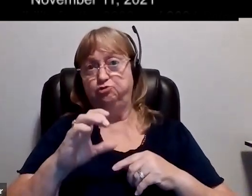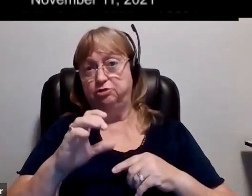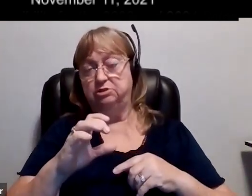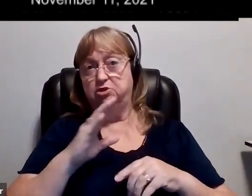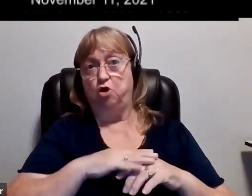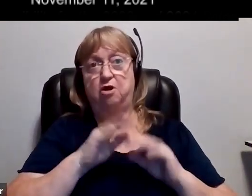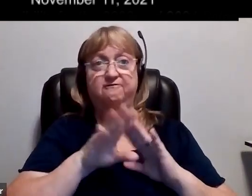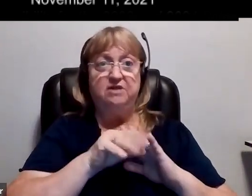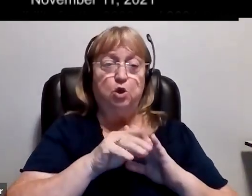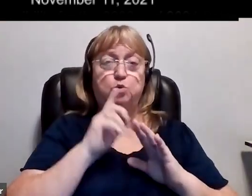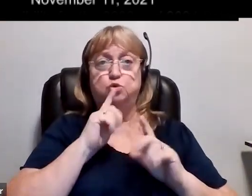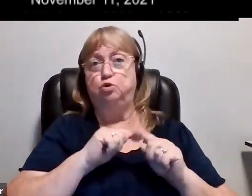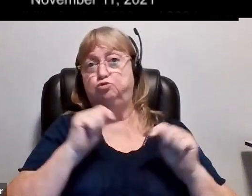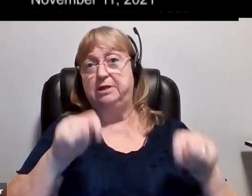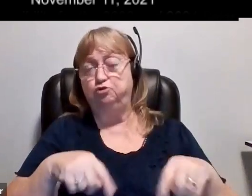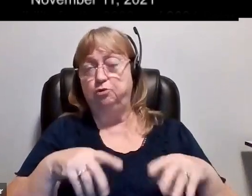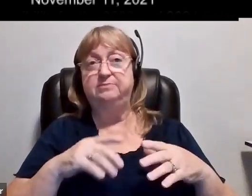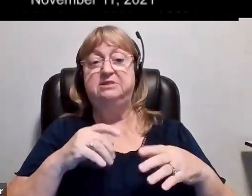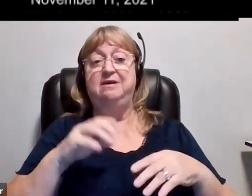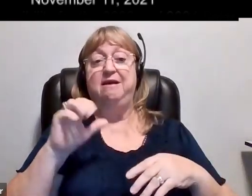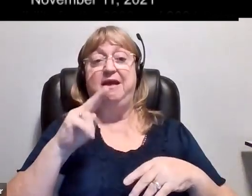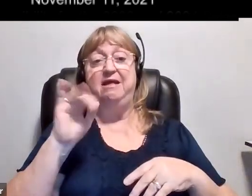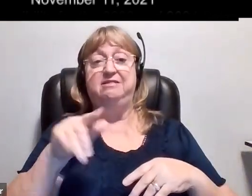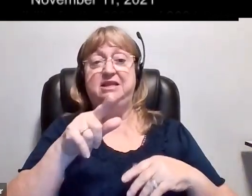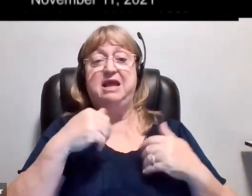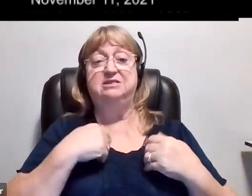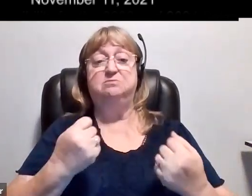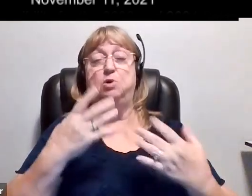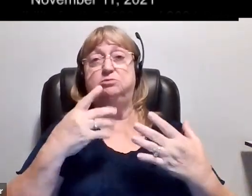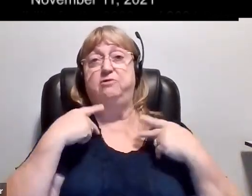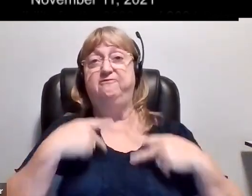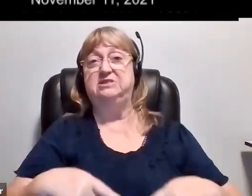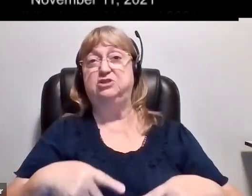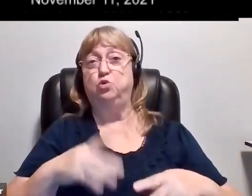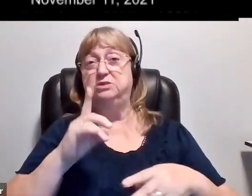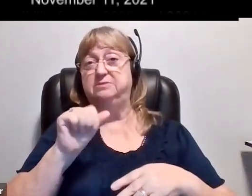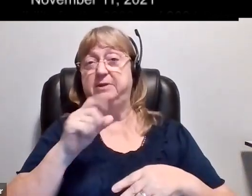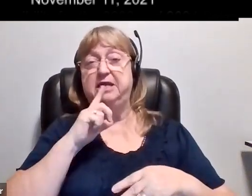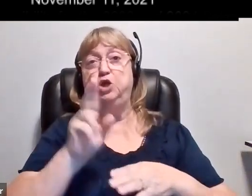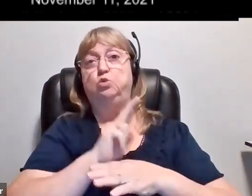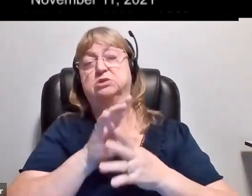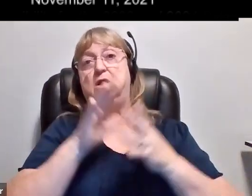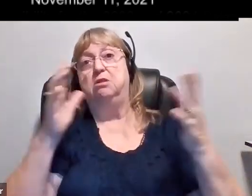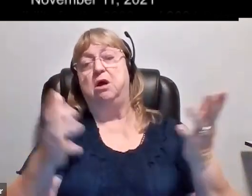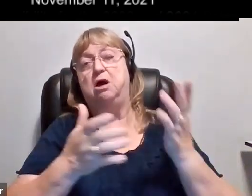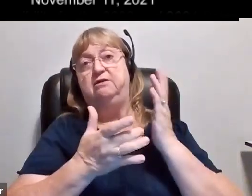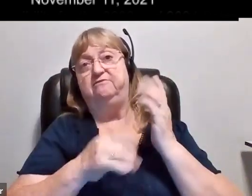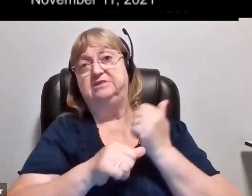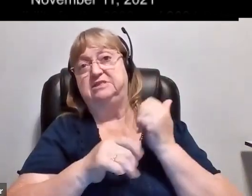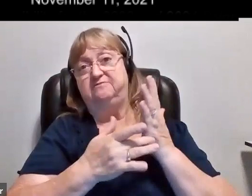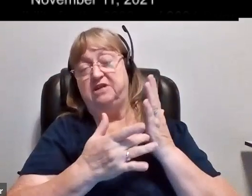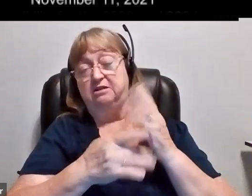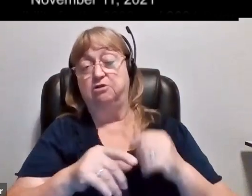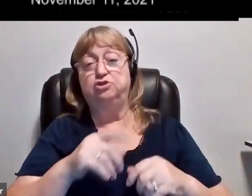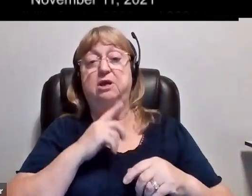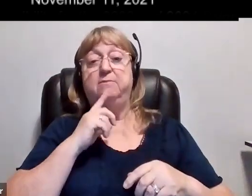or transcripts of audio files. Anthony has multiple physical disabilities. He uses tons of assistive technology. But the main thing